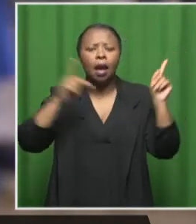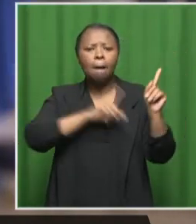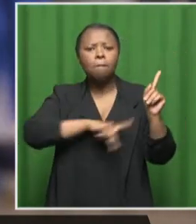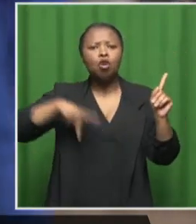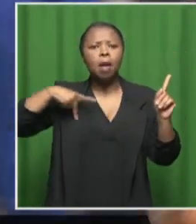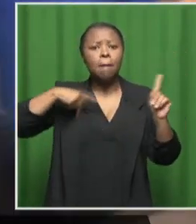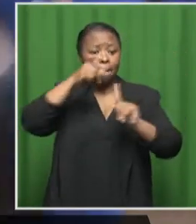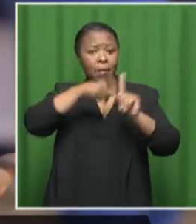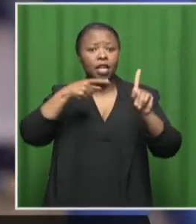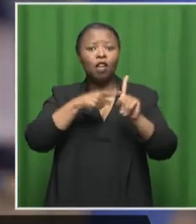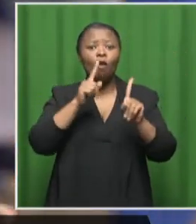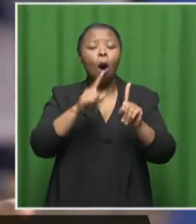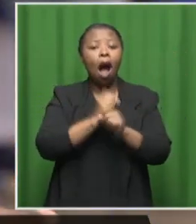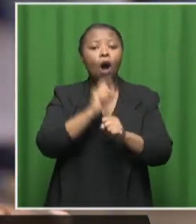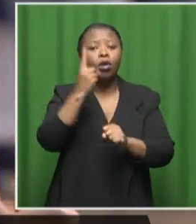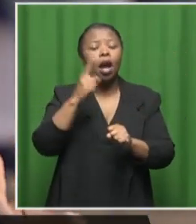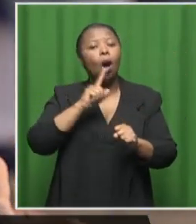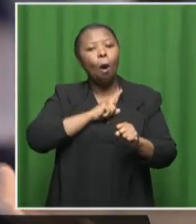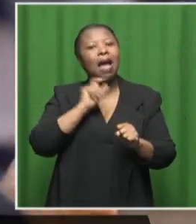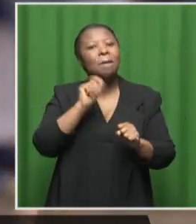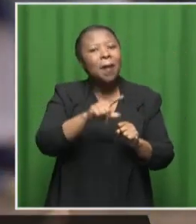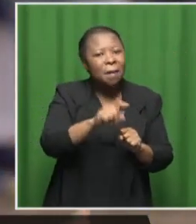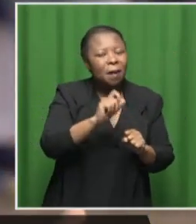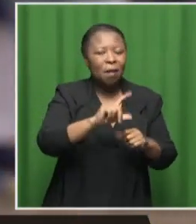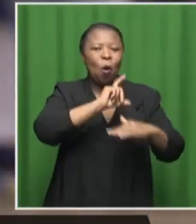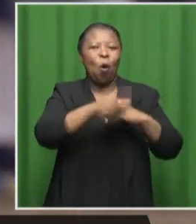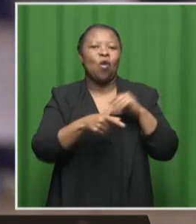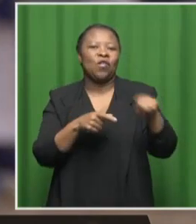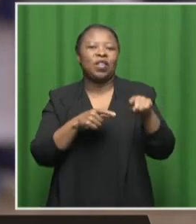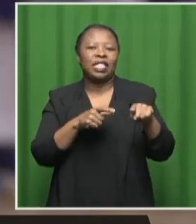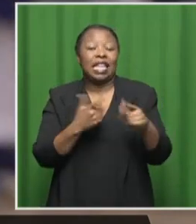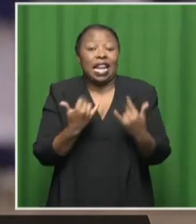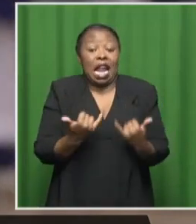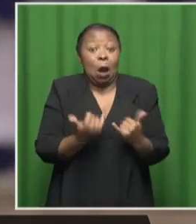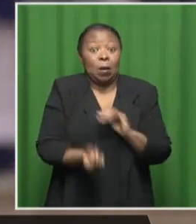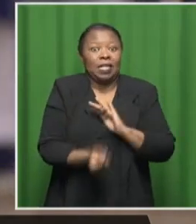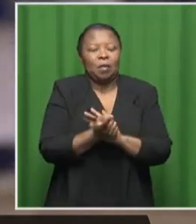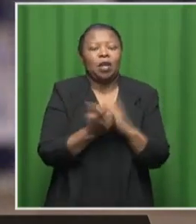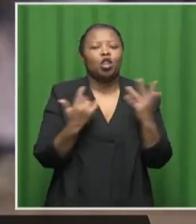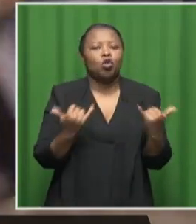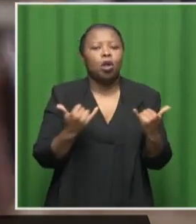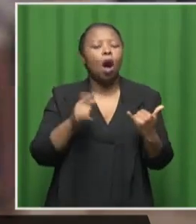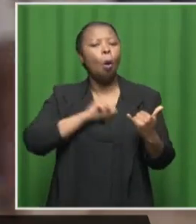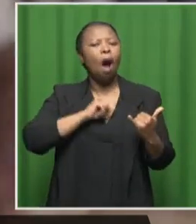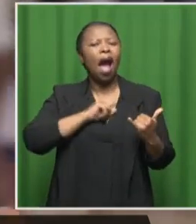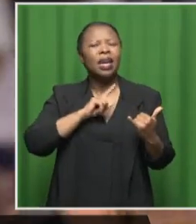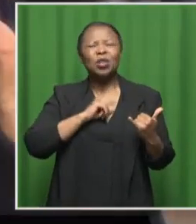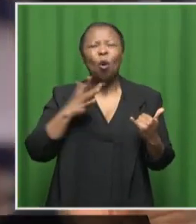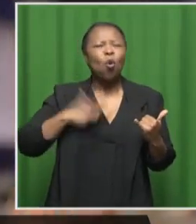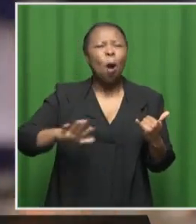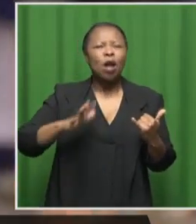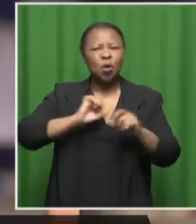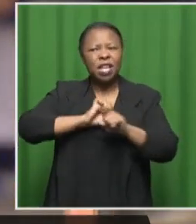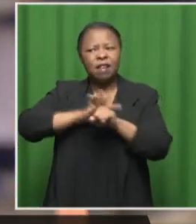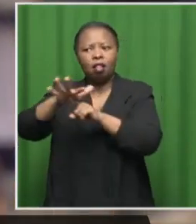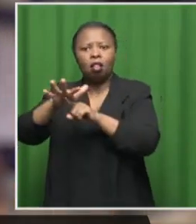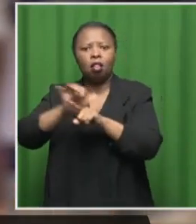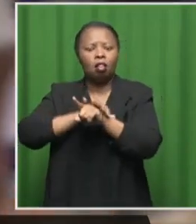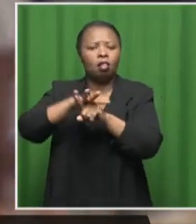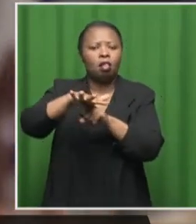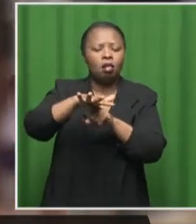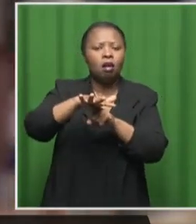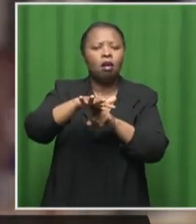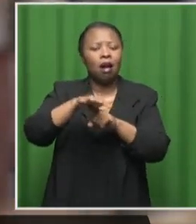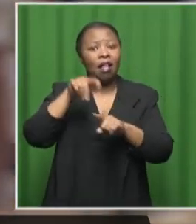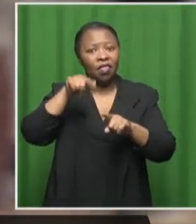of Gauteng because of this particular Congress that is taking place today. In order not to try and influence this particular